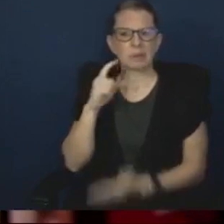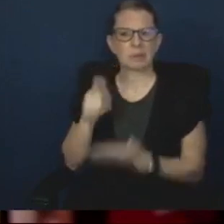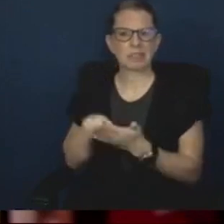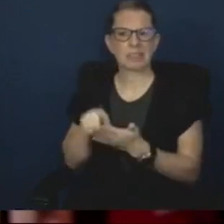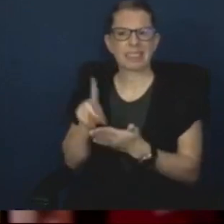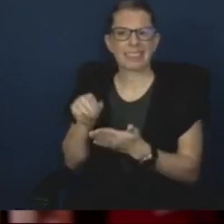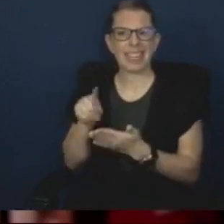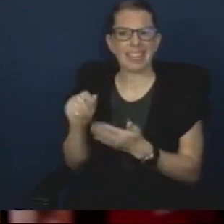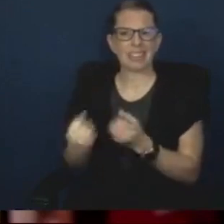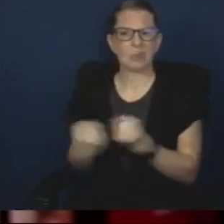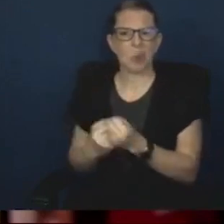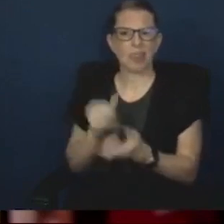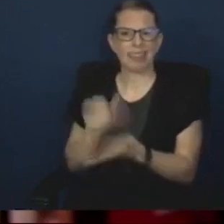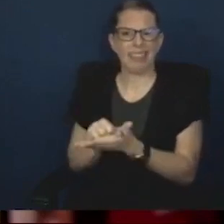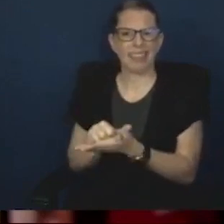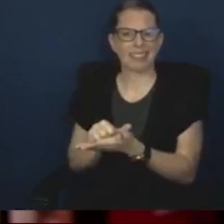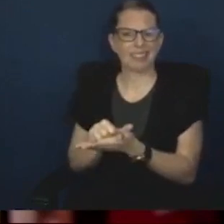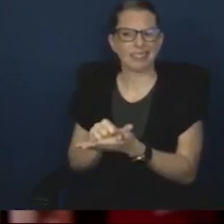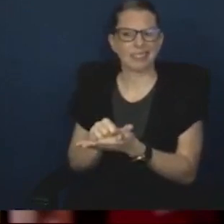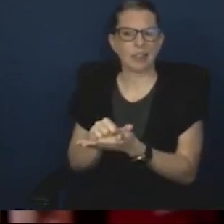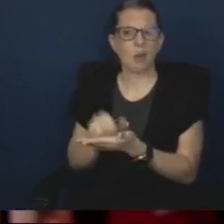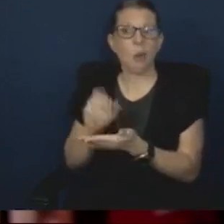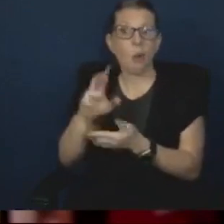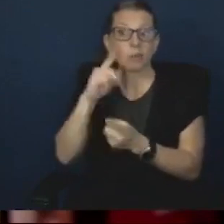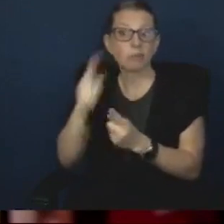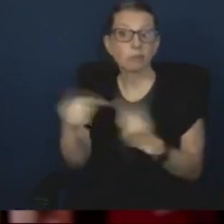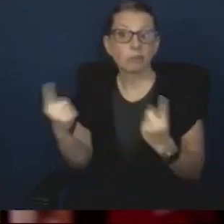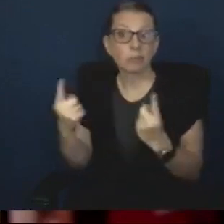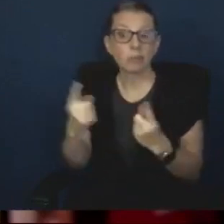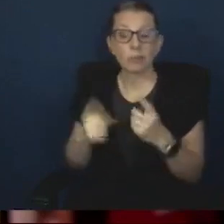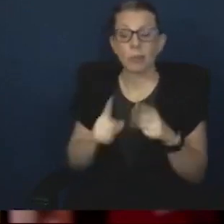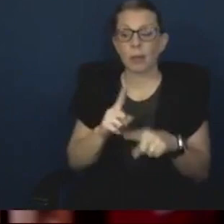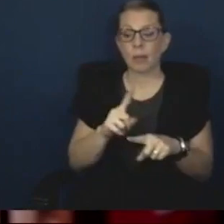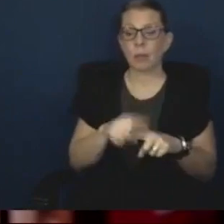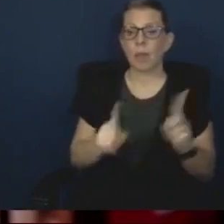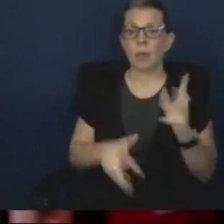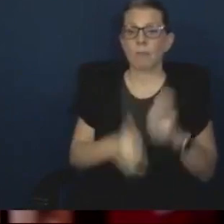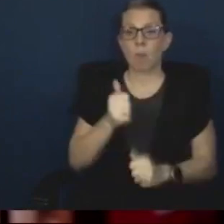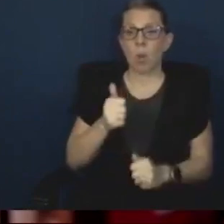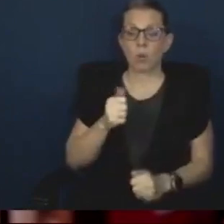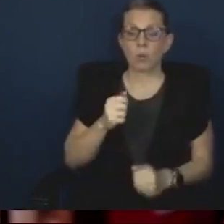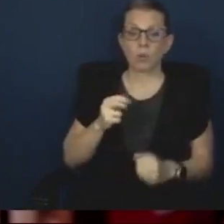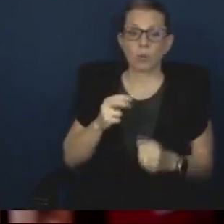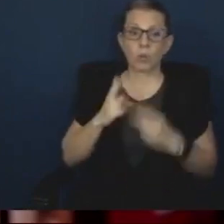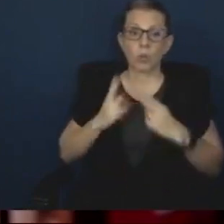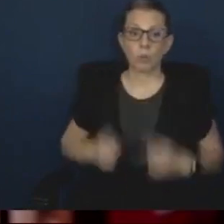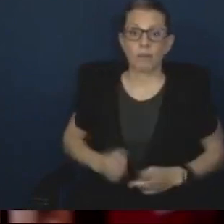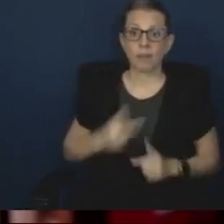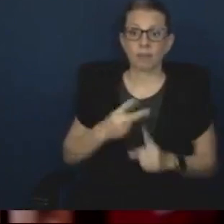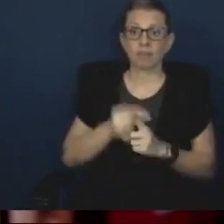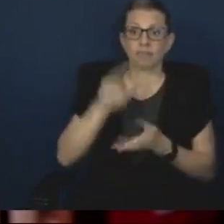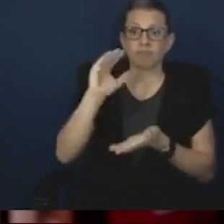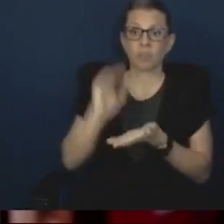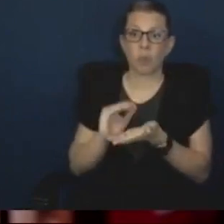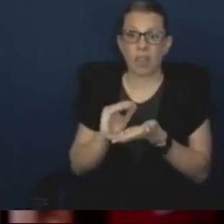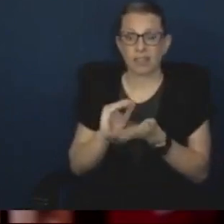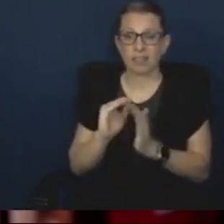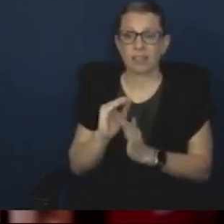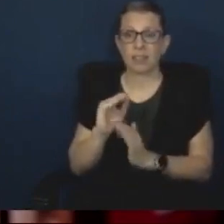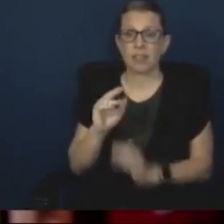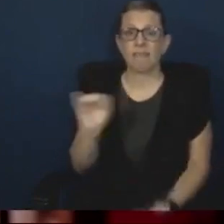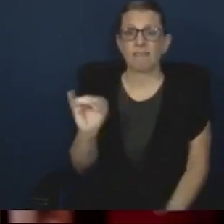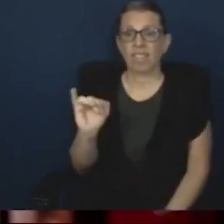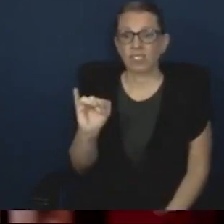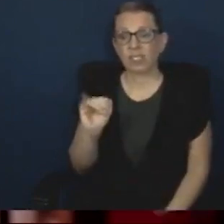that nor refute it, but most human vaccines do depress transmission. That's why herd immunity works. So I